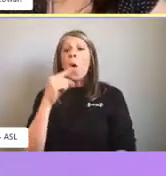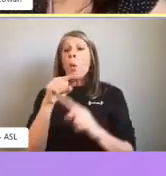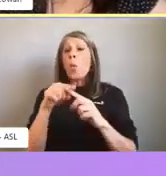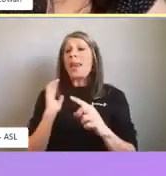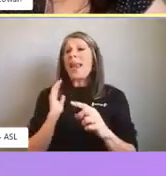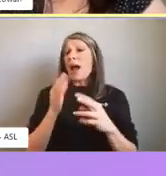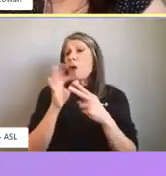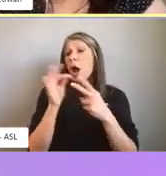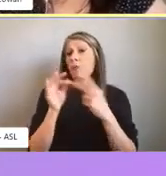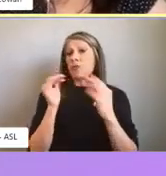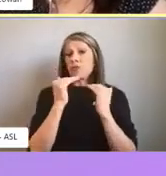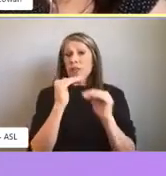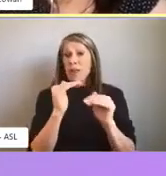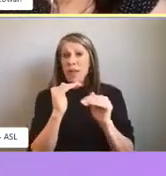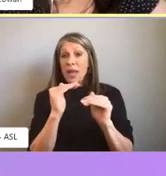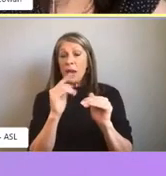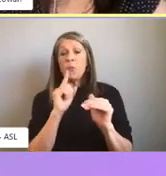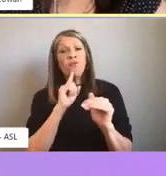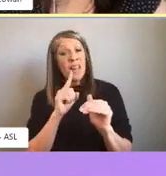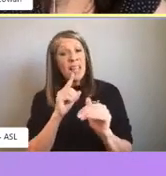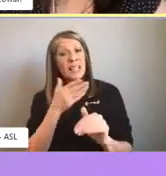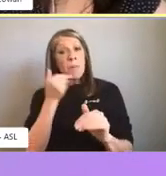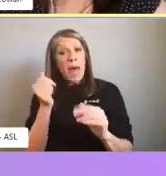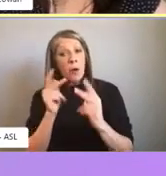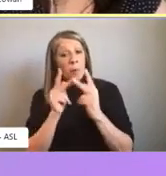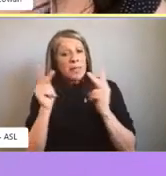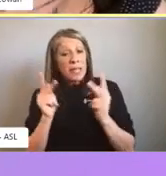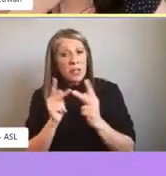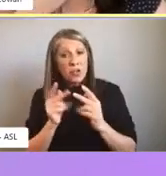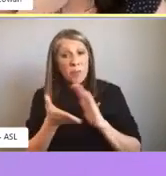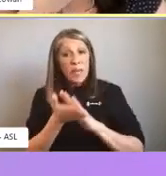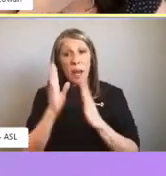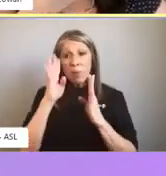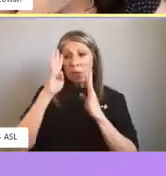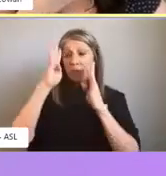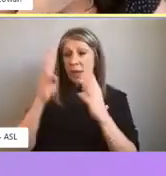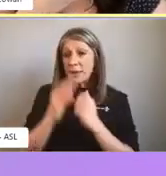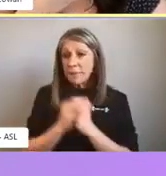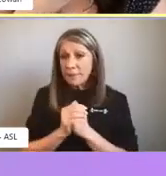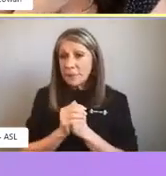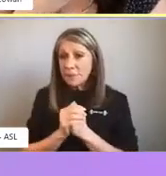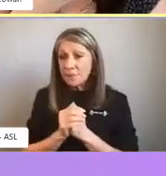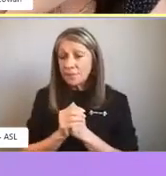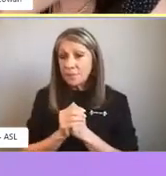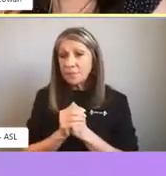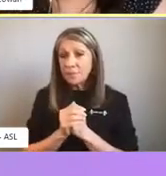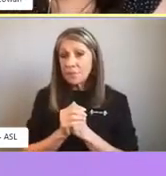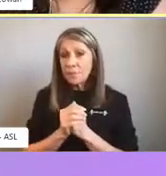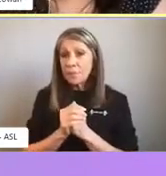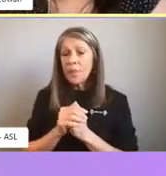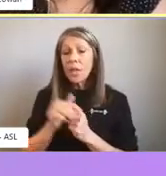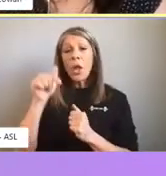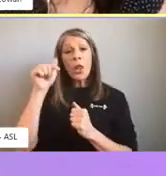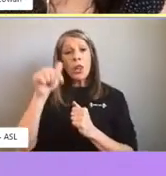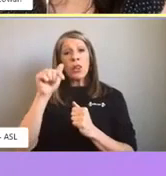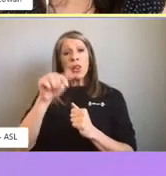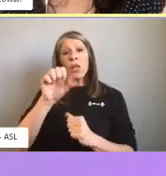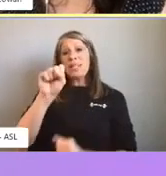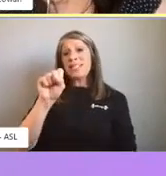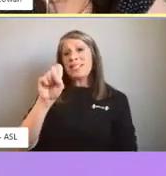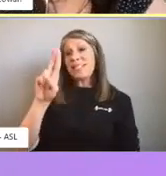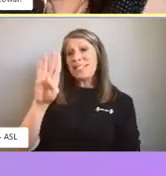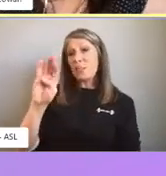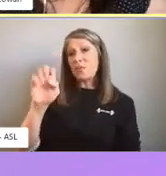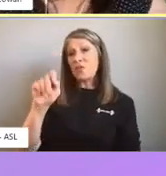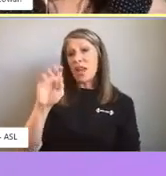are limited that we truly put ourselves in a position to be creative and innovate. So on the subjective side, if